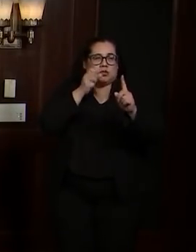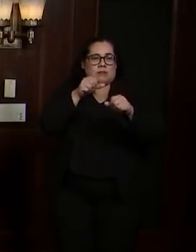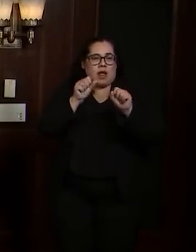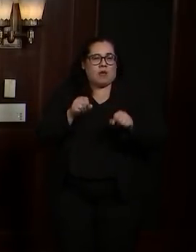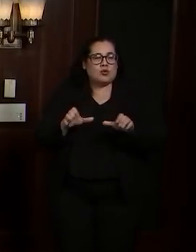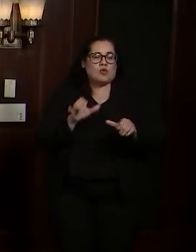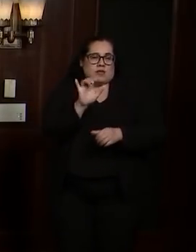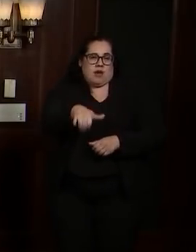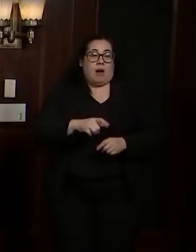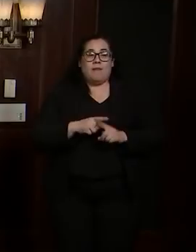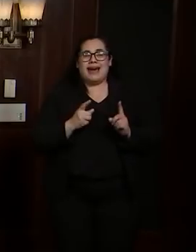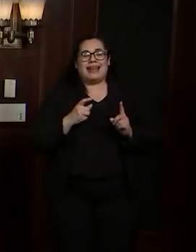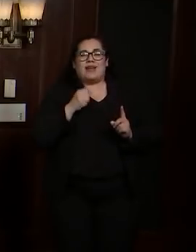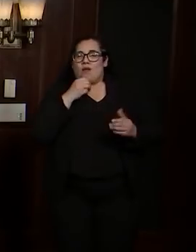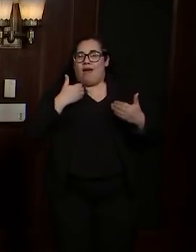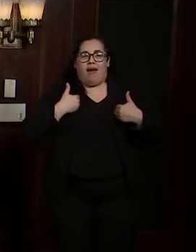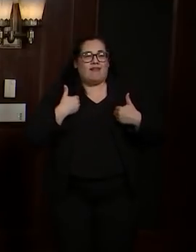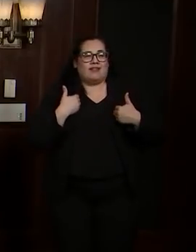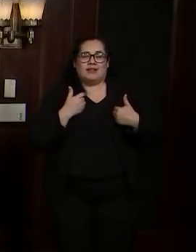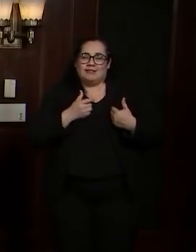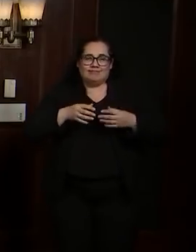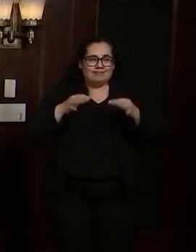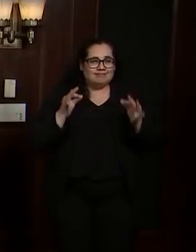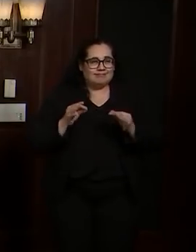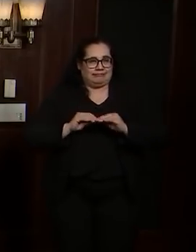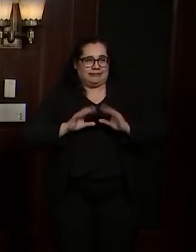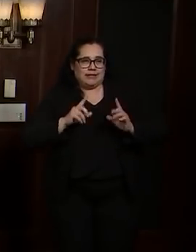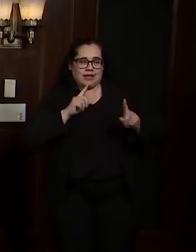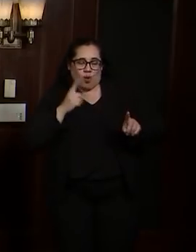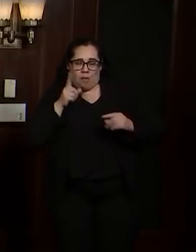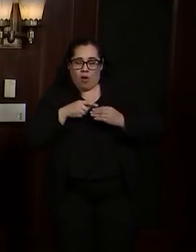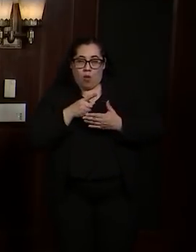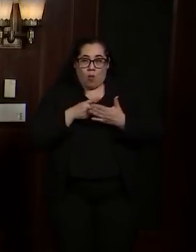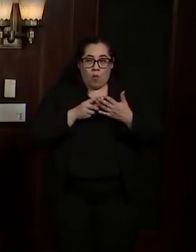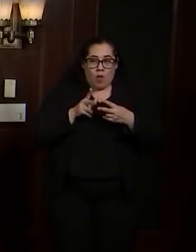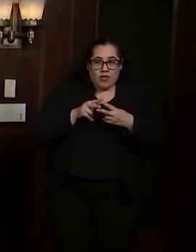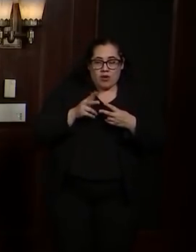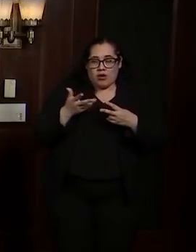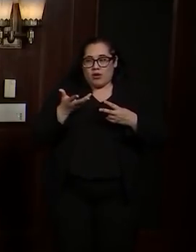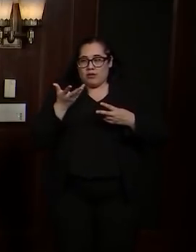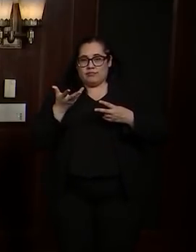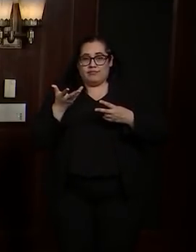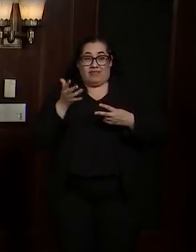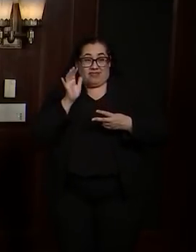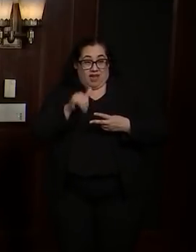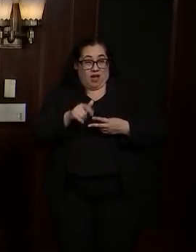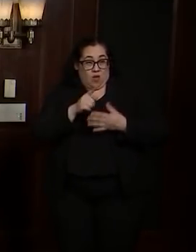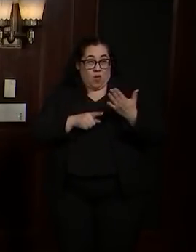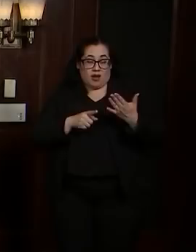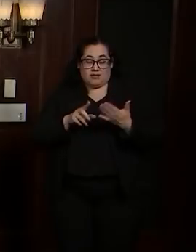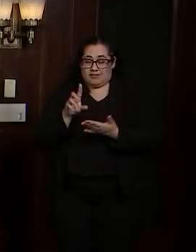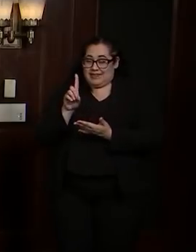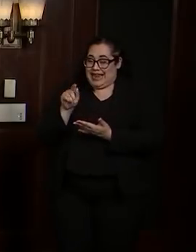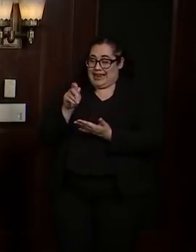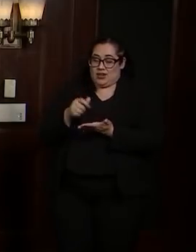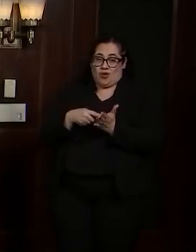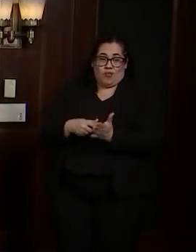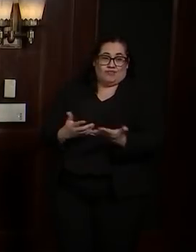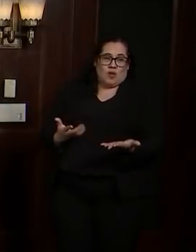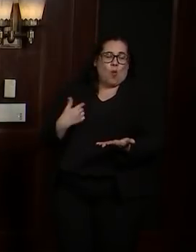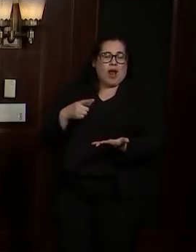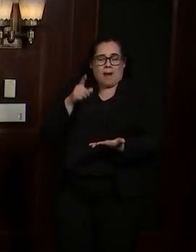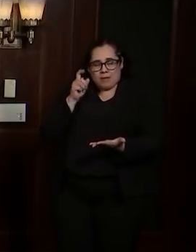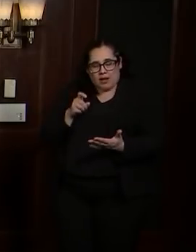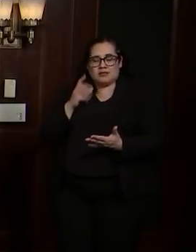able to do that, but I don't have the definitive answers about whether or not that's what the data is showing. We'll need to